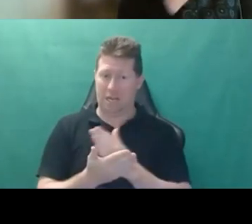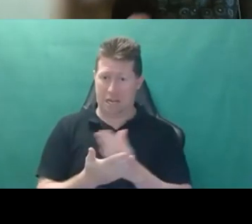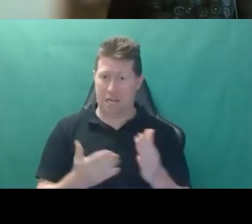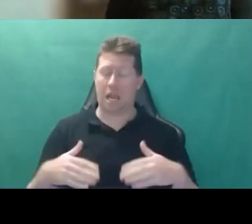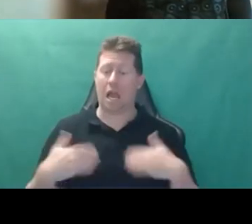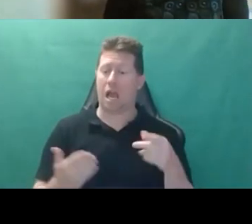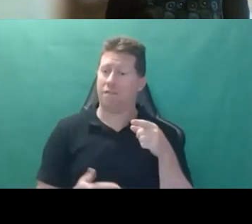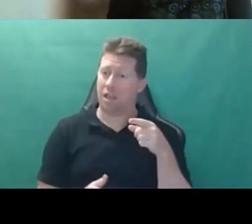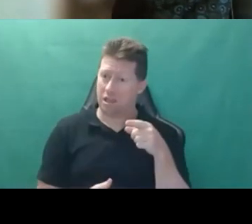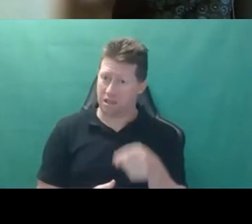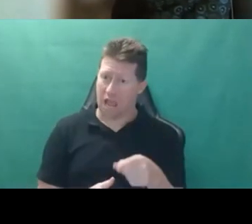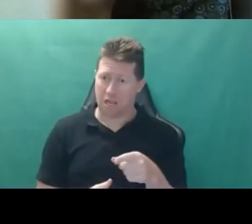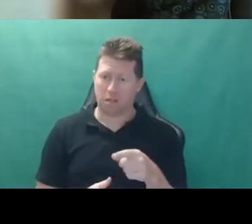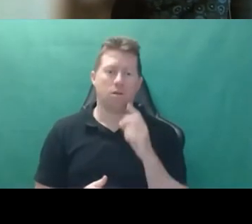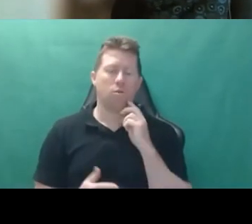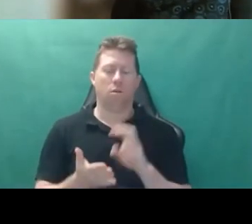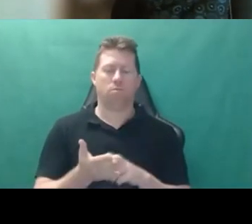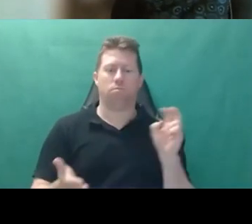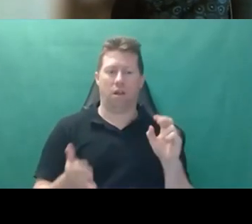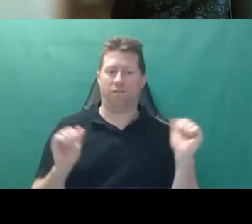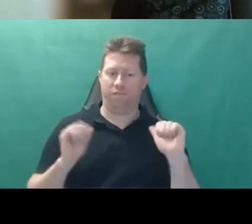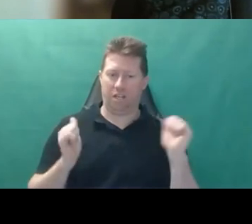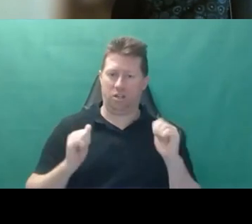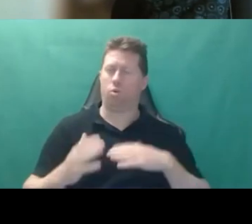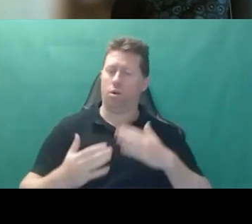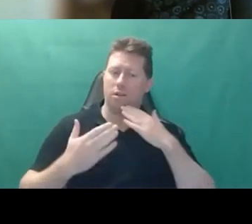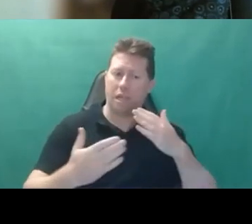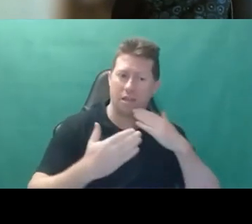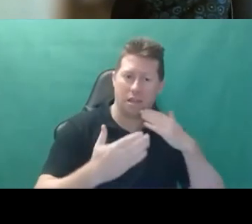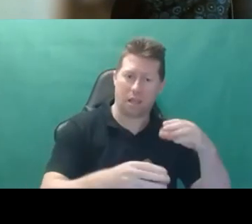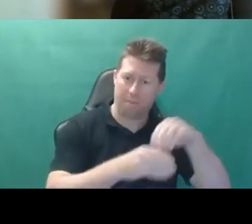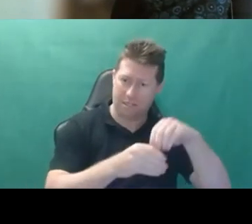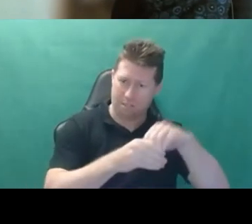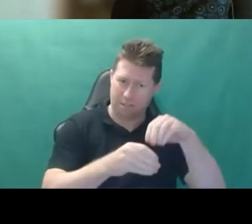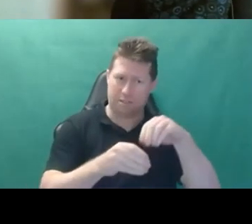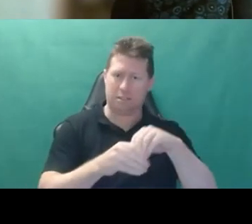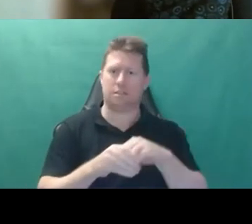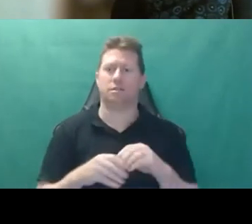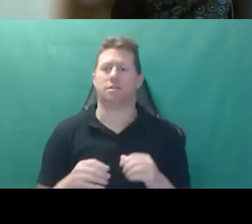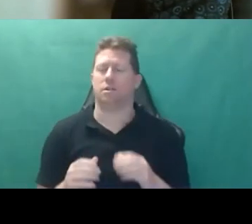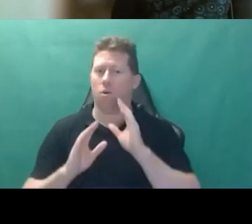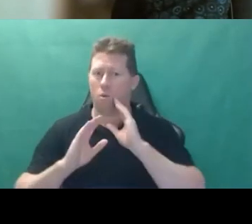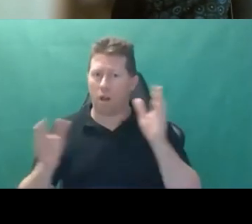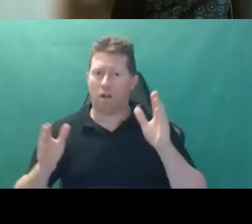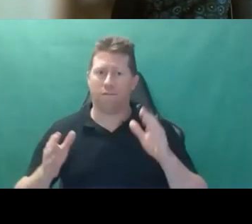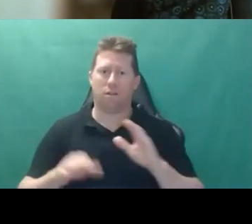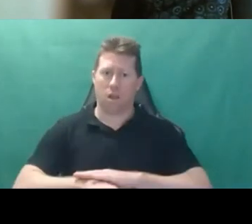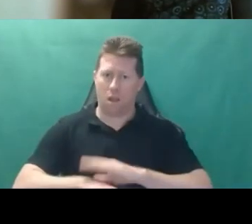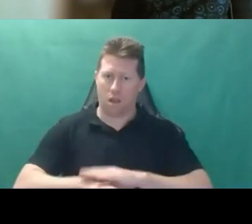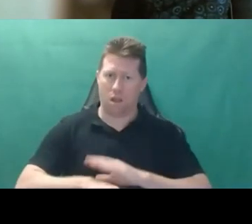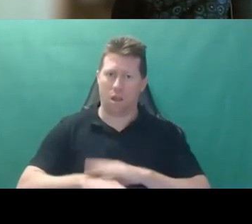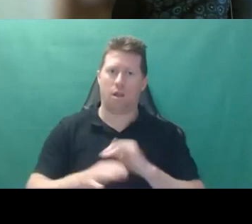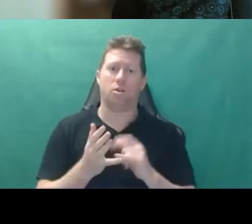at the end of this, this is when we'll sign out. like to thank all of our participants as well for joining us. Thanks for your wonderful questions. Um,